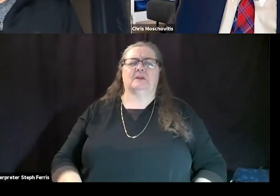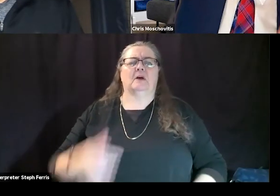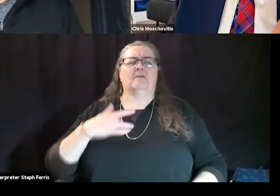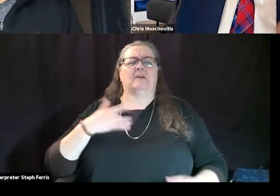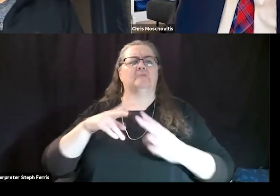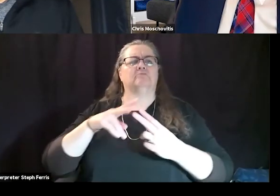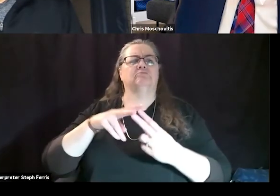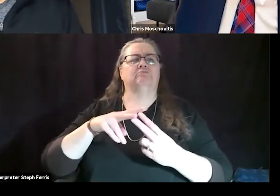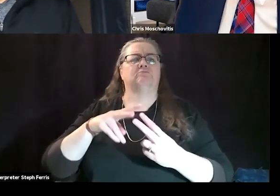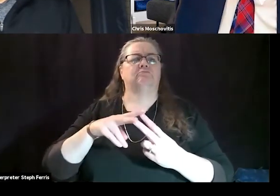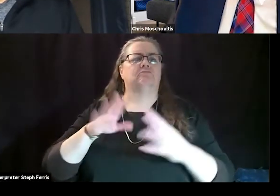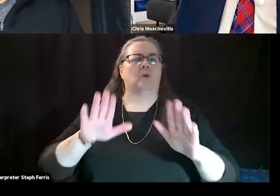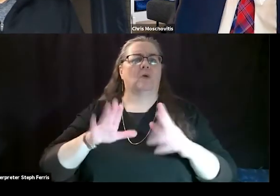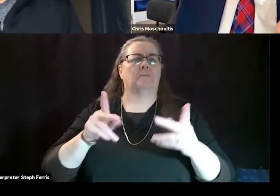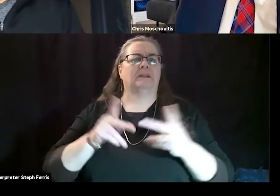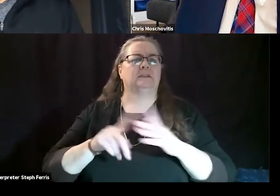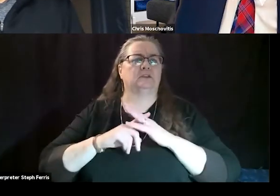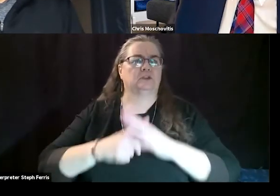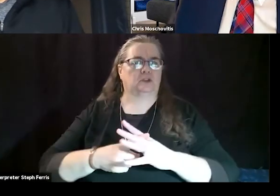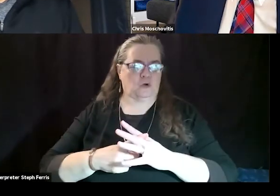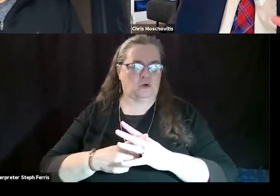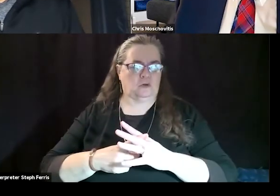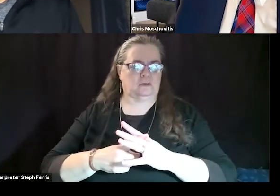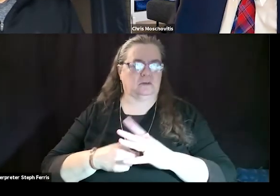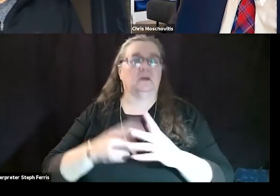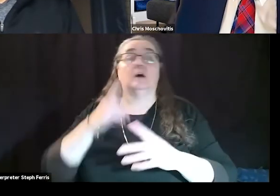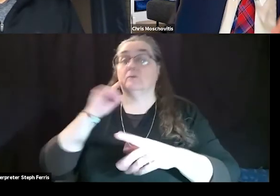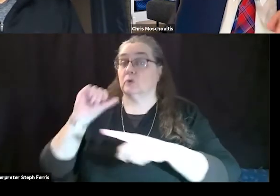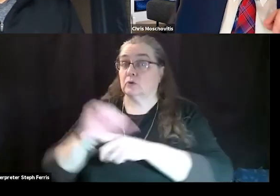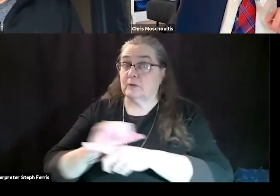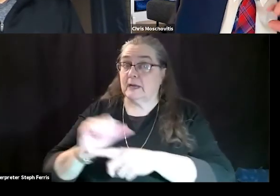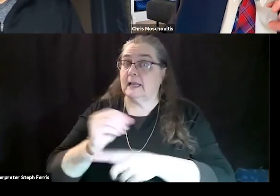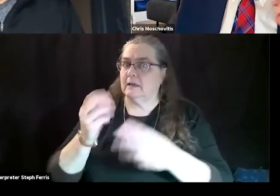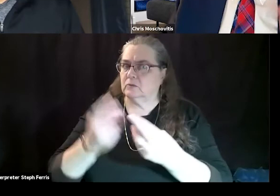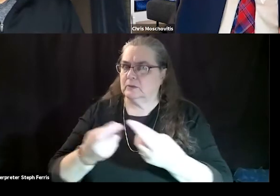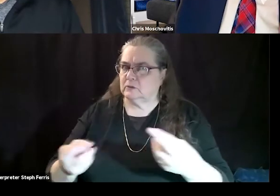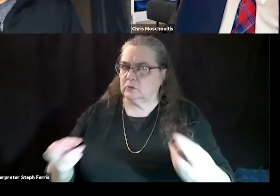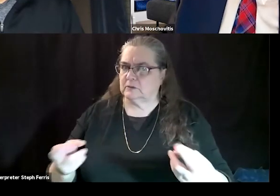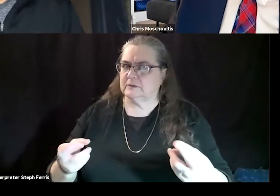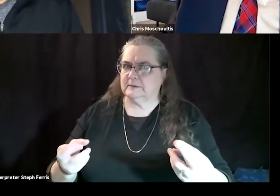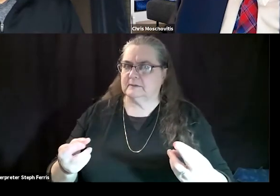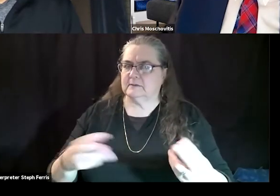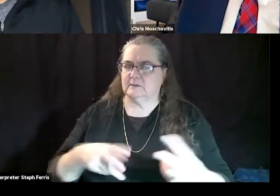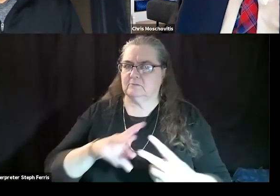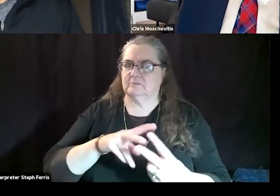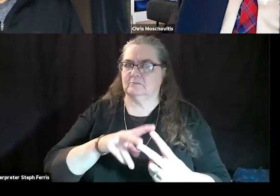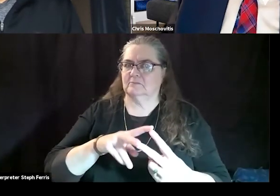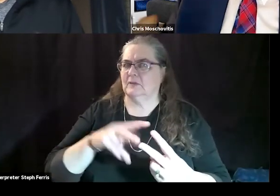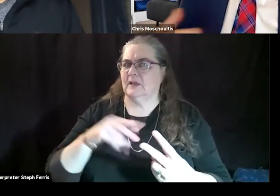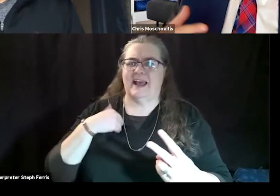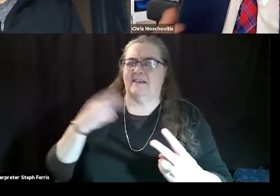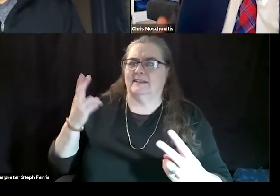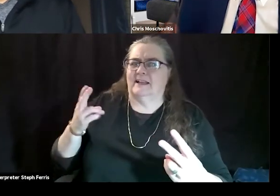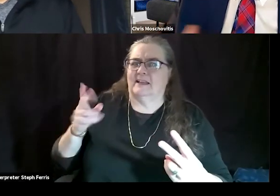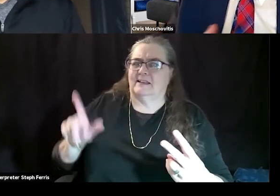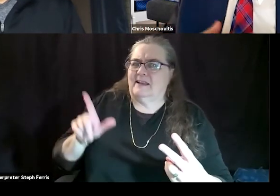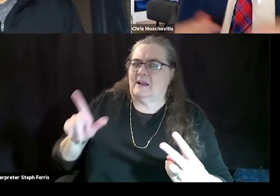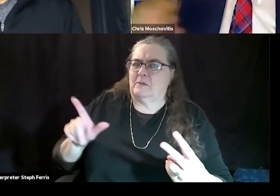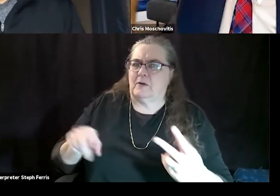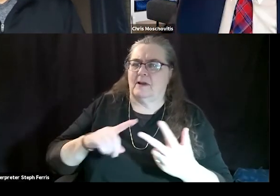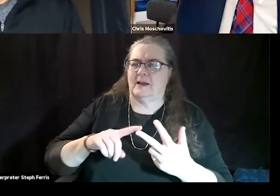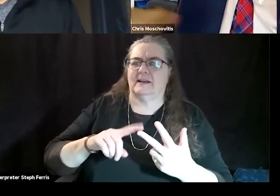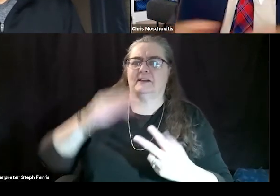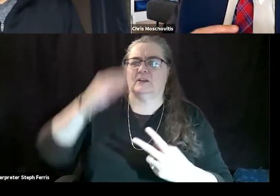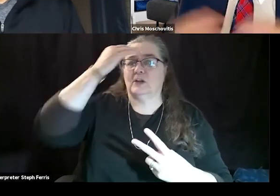places, not only in terms of training, but in terms of resources, their library and their know-how and their community sharing is